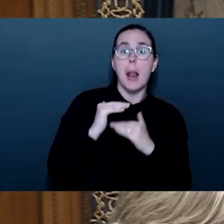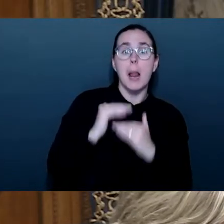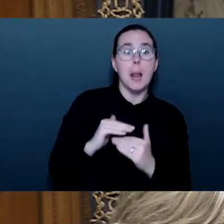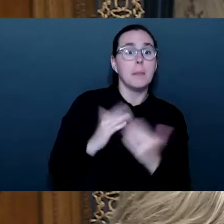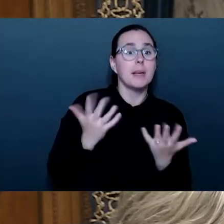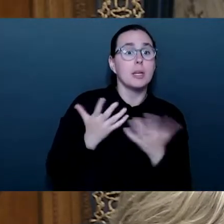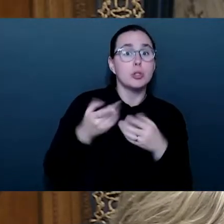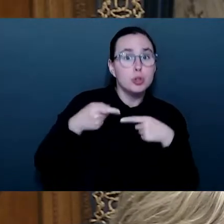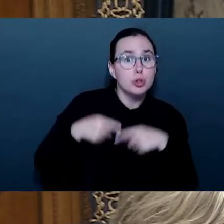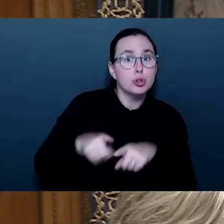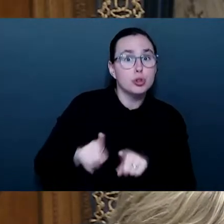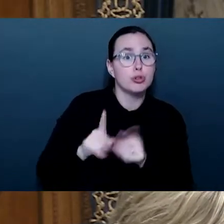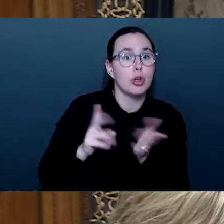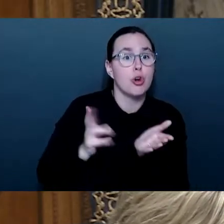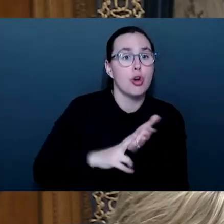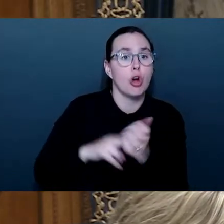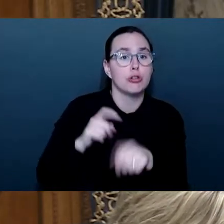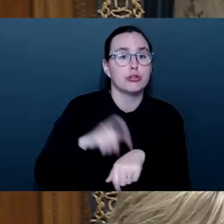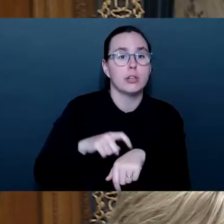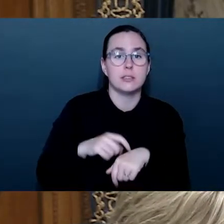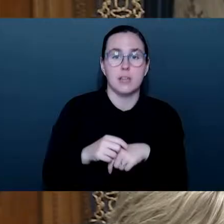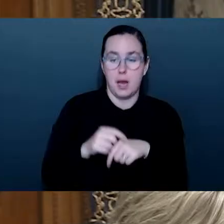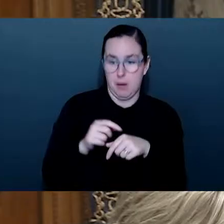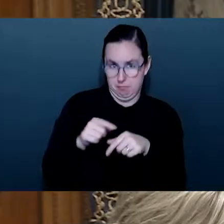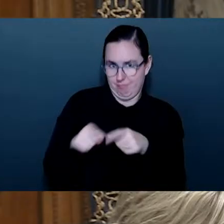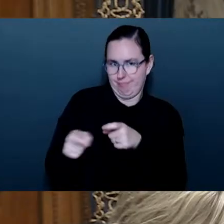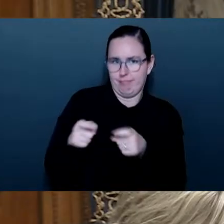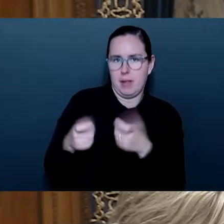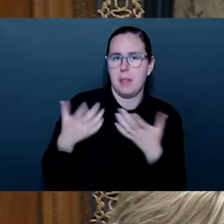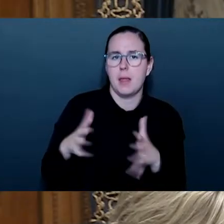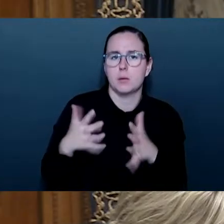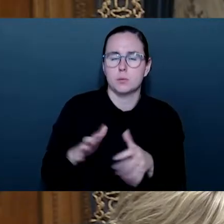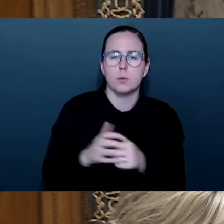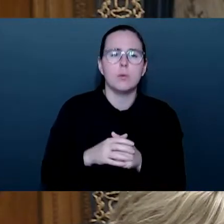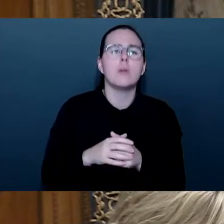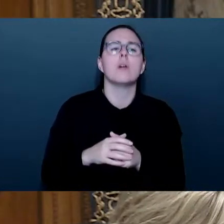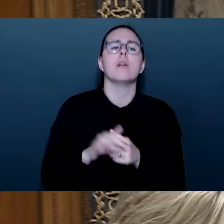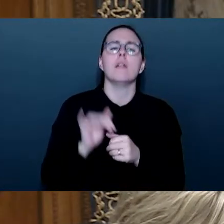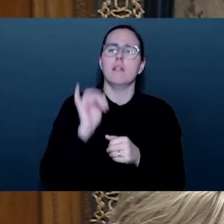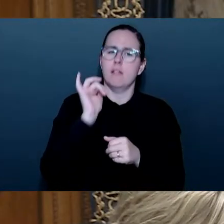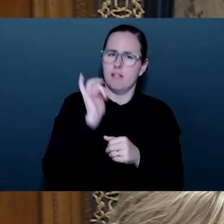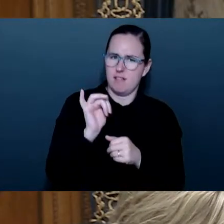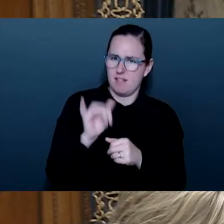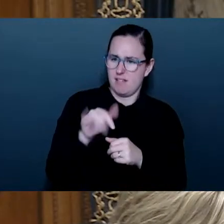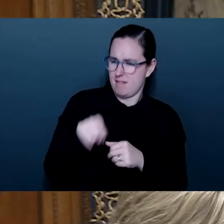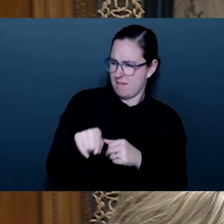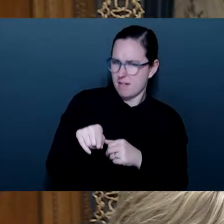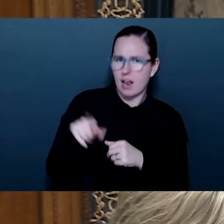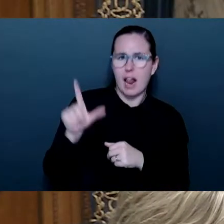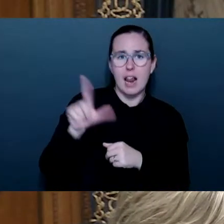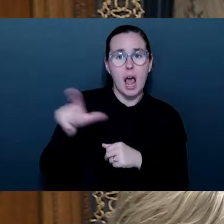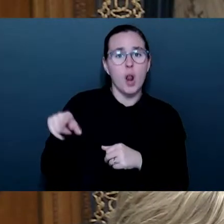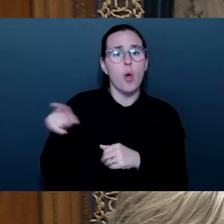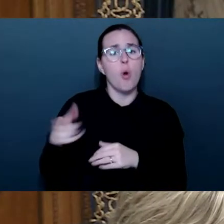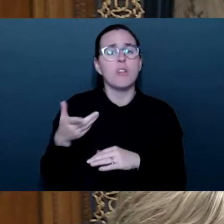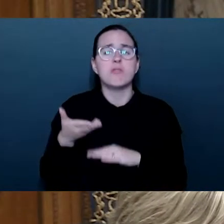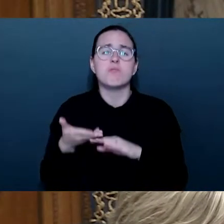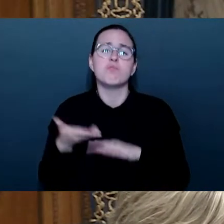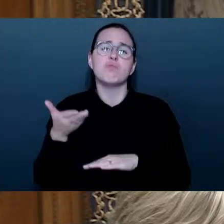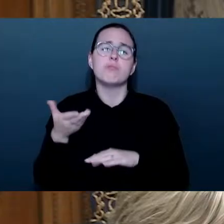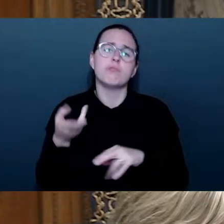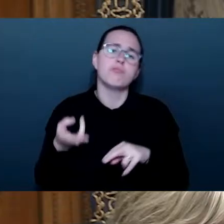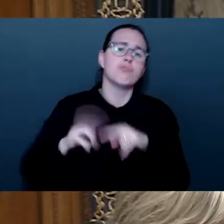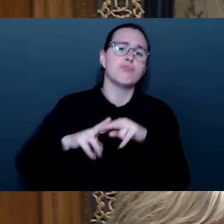where the financial incentives of selling property or raising rents lead landlords, particularly real